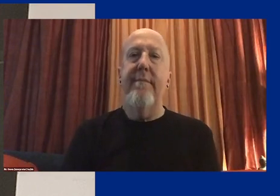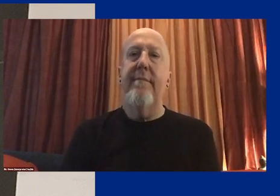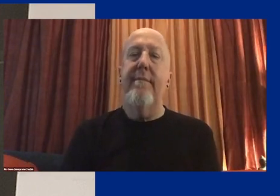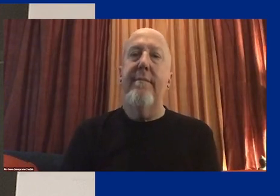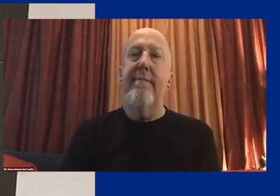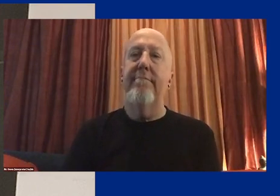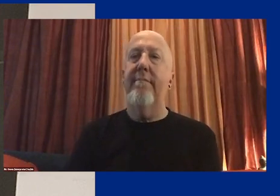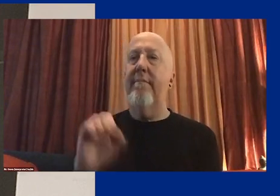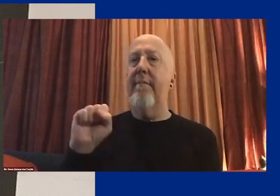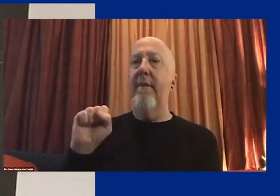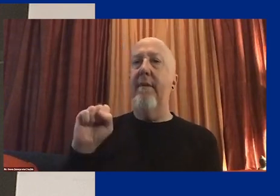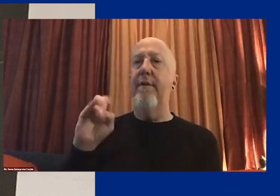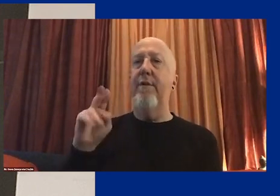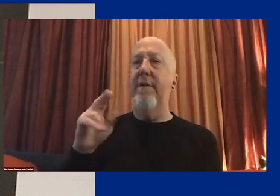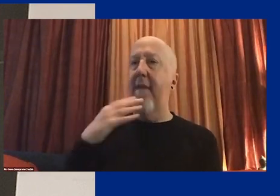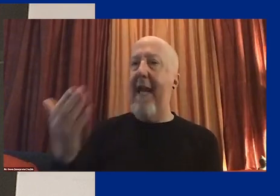Thank you.